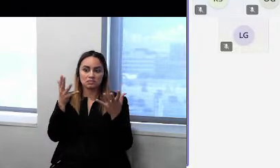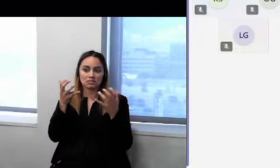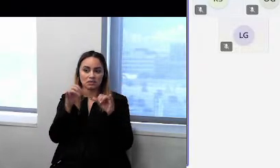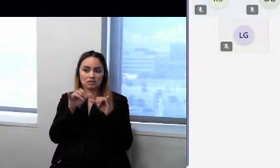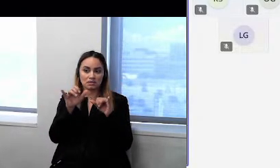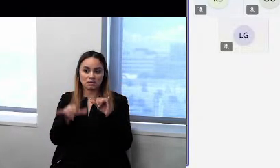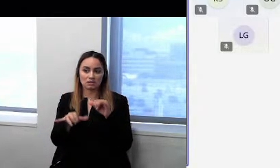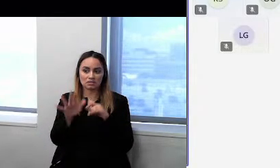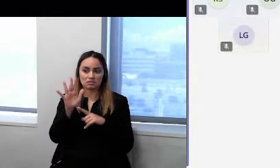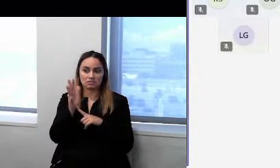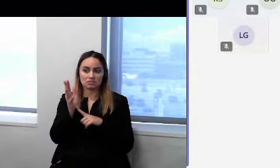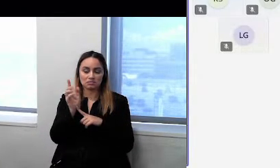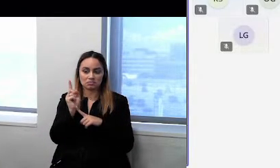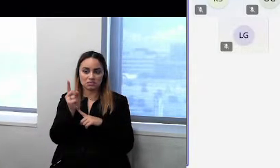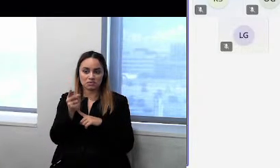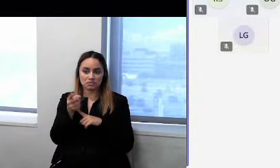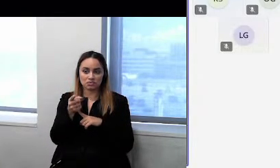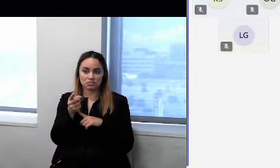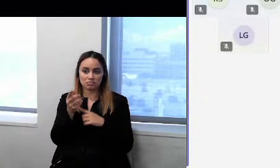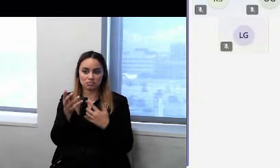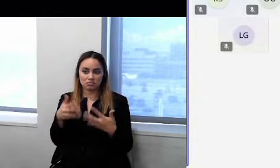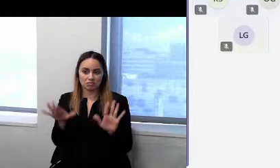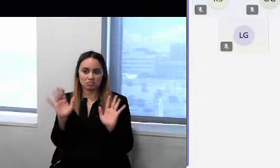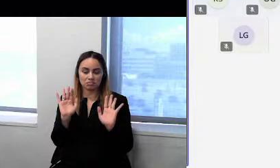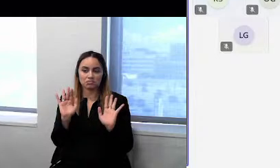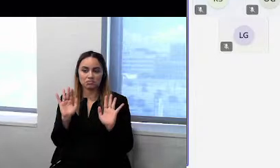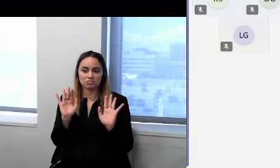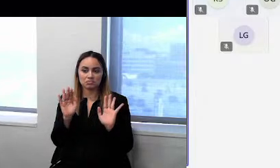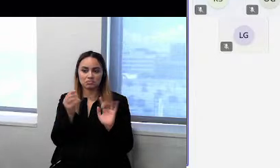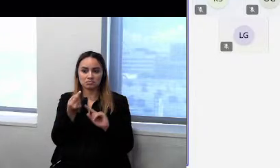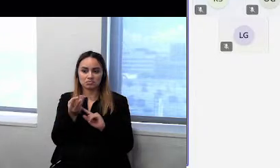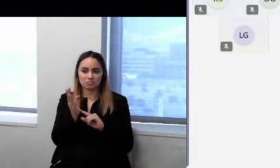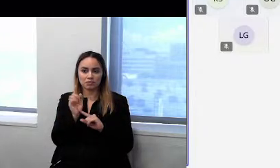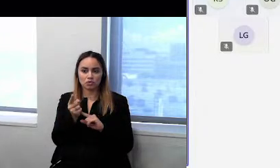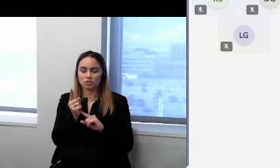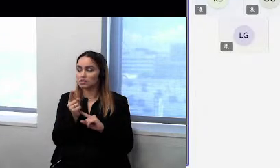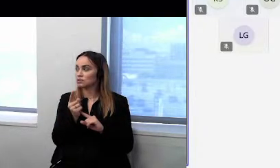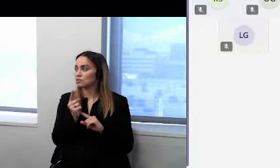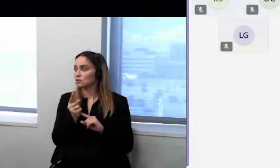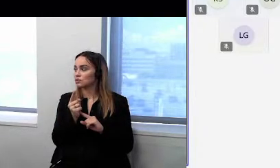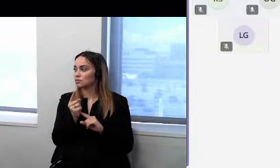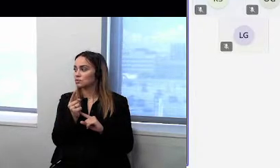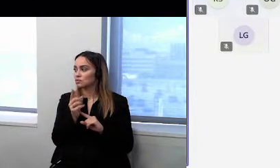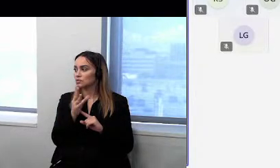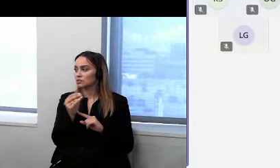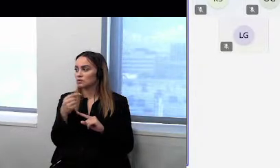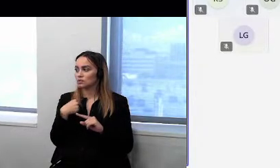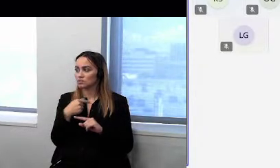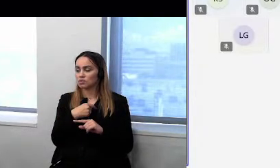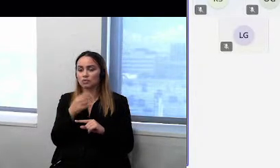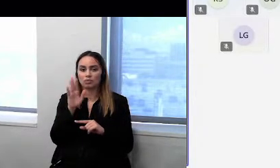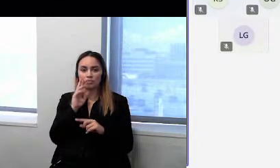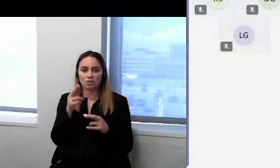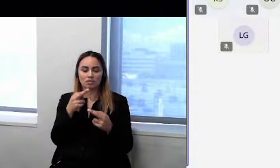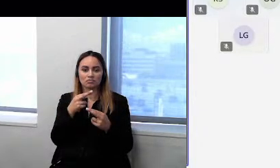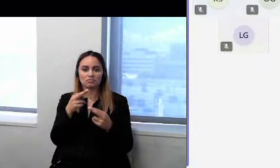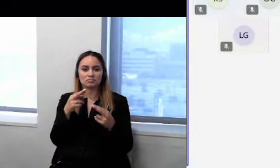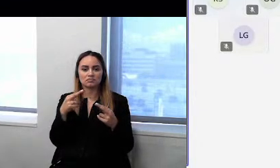a couple of minutes, just 2 questions. Okay, well, let's finish up then. It's just a few minutes, and then we'll take our break and we'll follow lunch